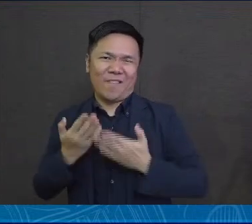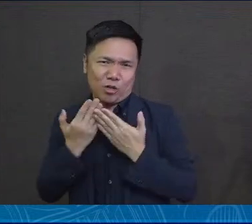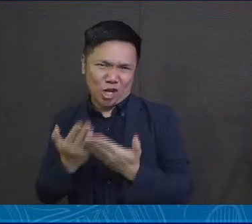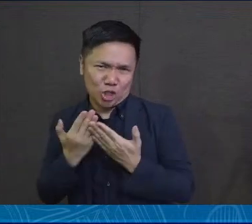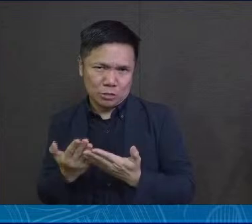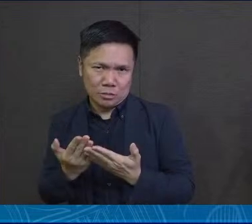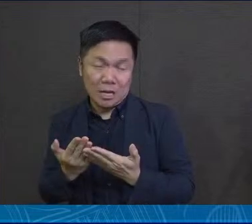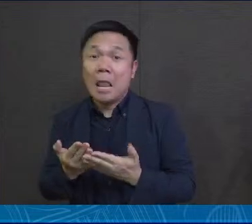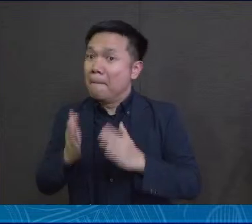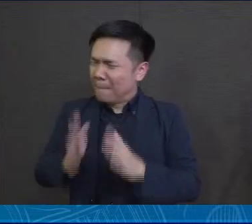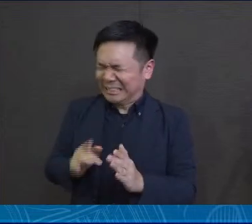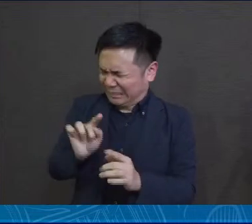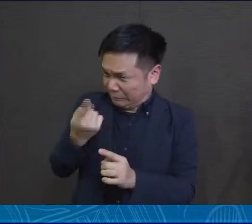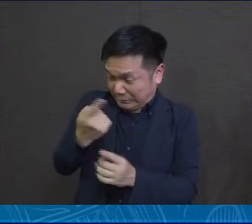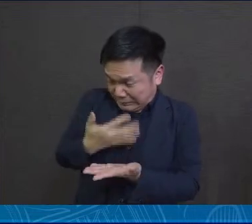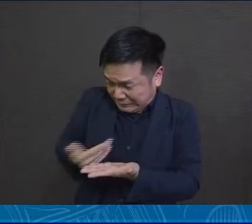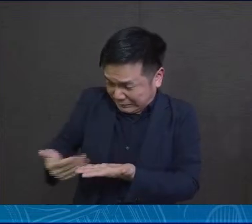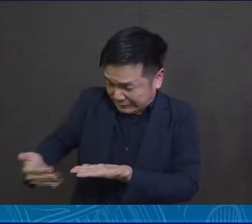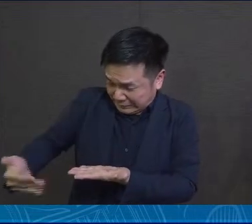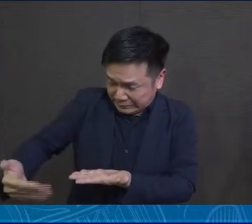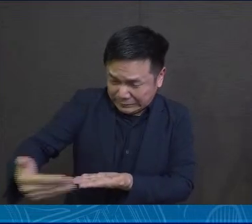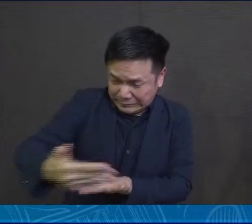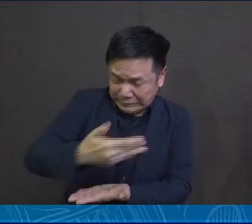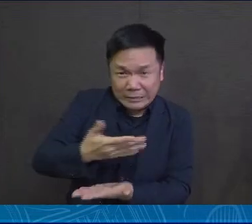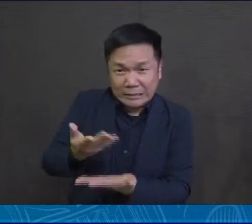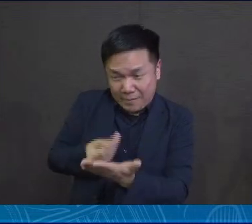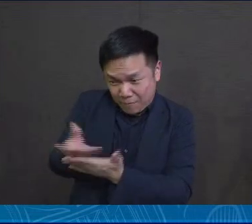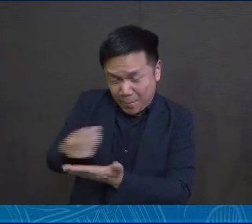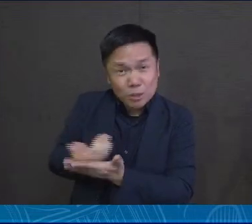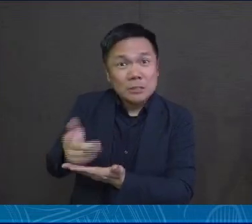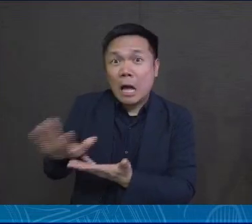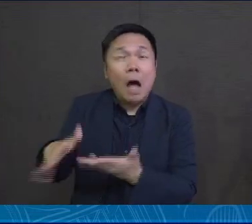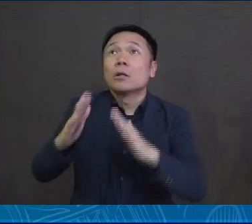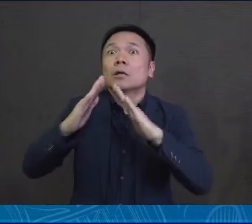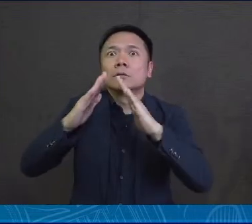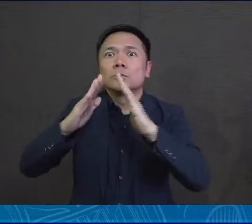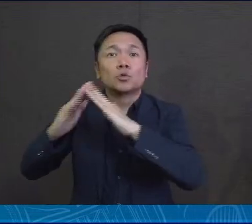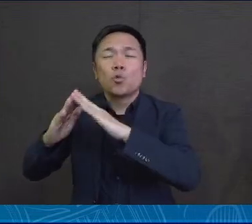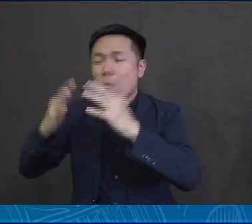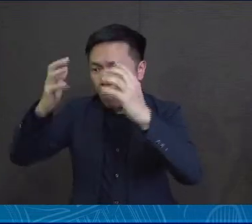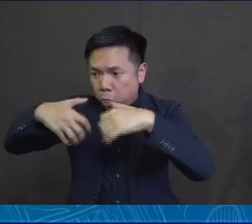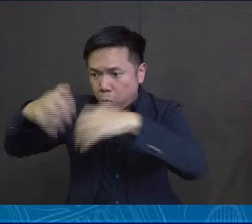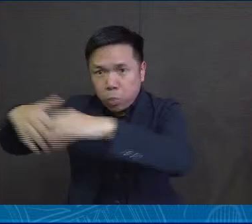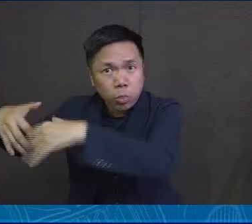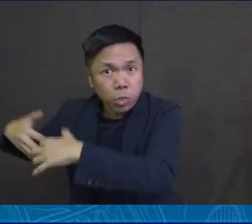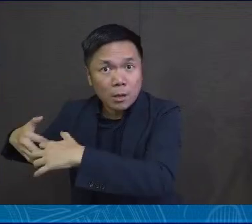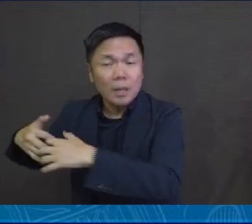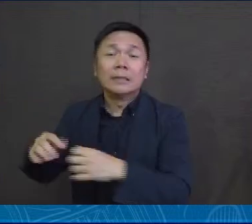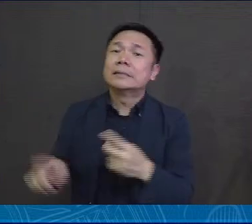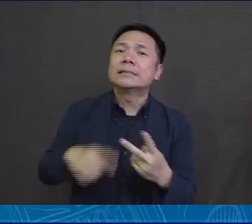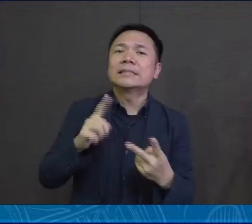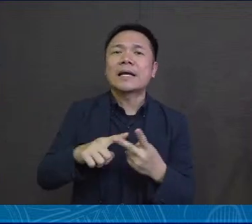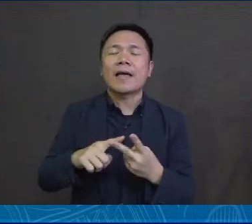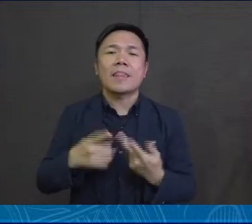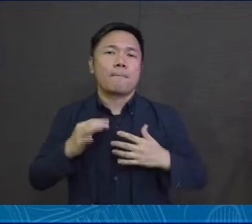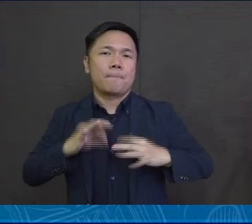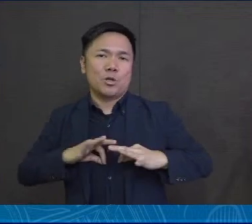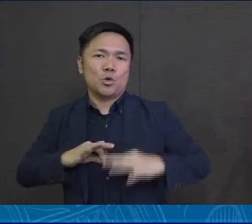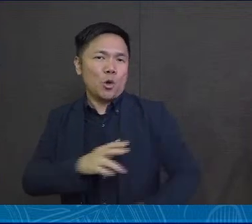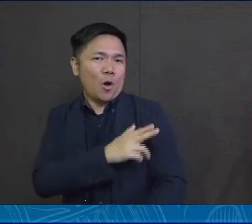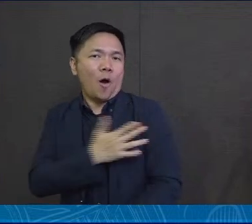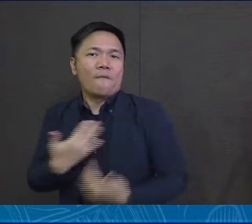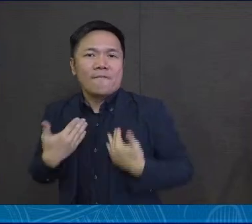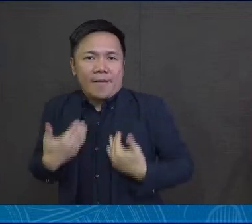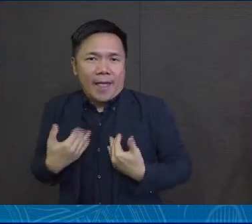to collect data on the damage to schools. The Ministry of Health would have to collect data